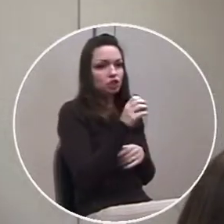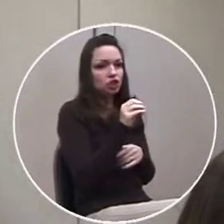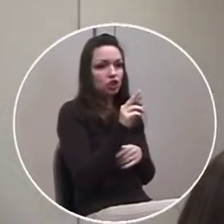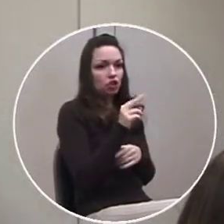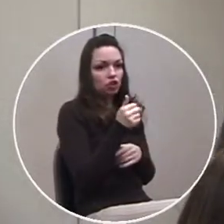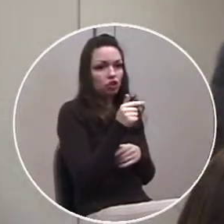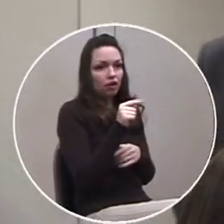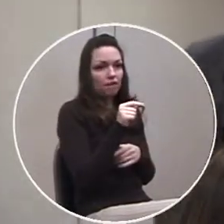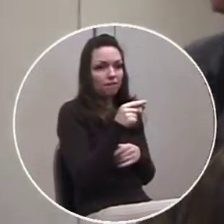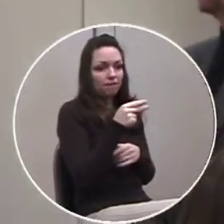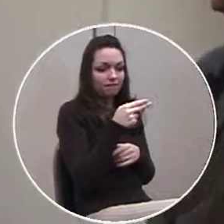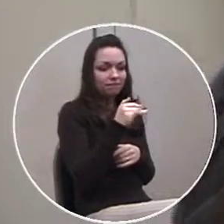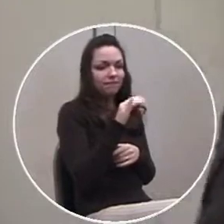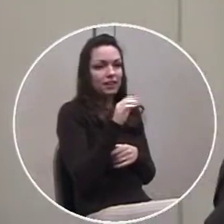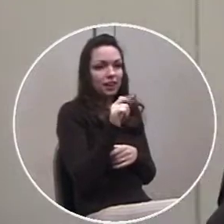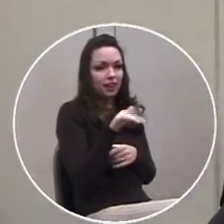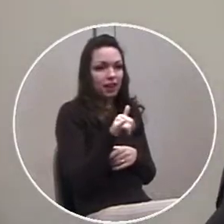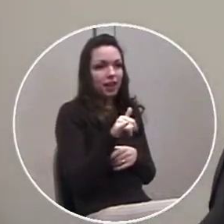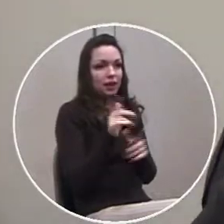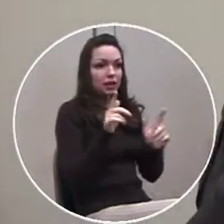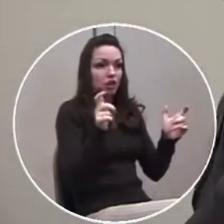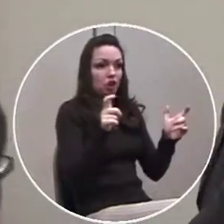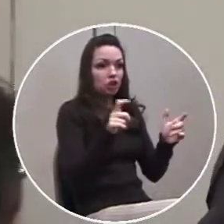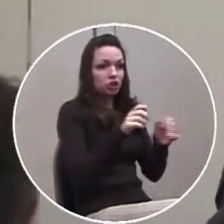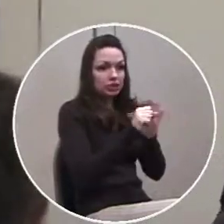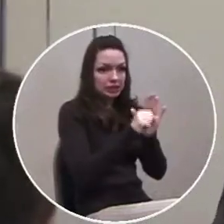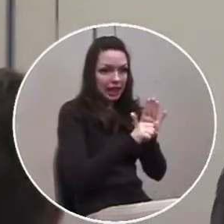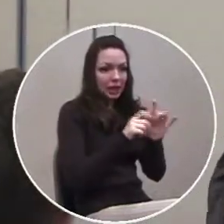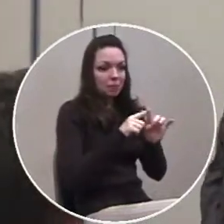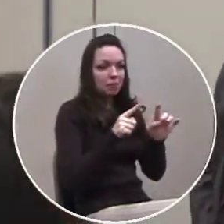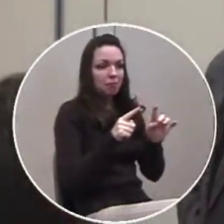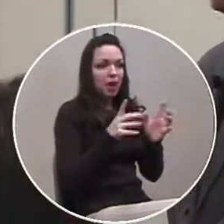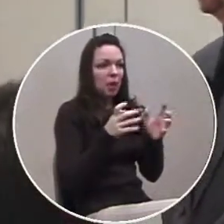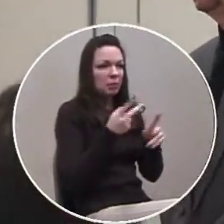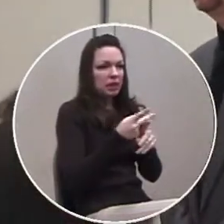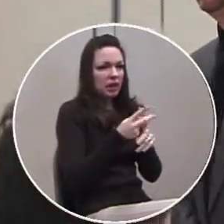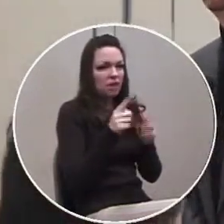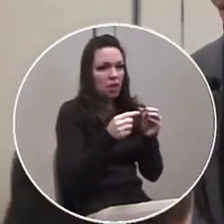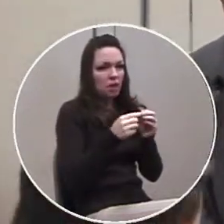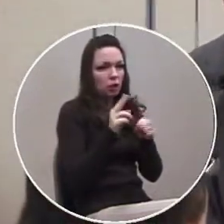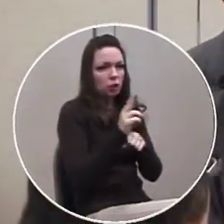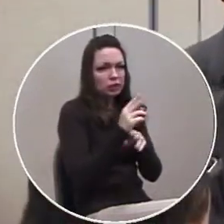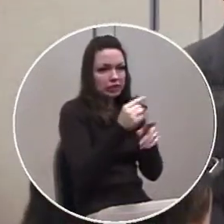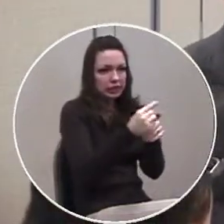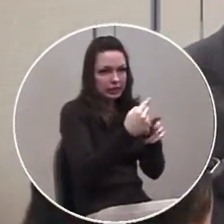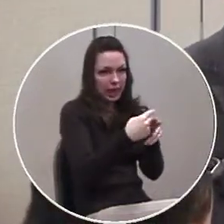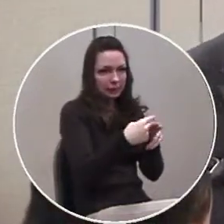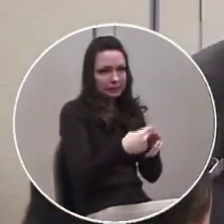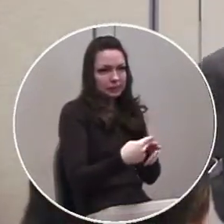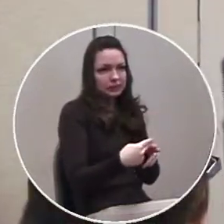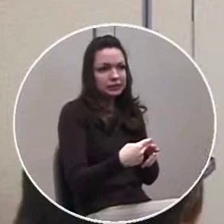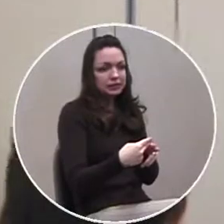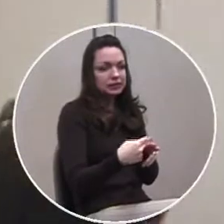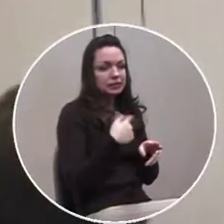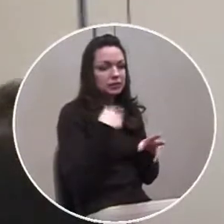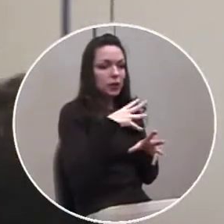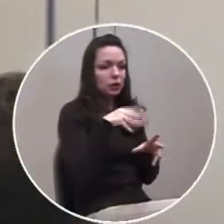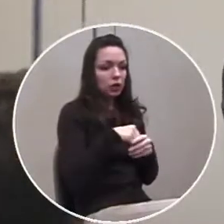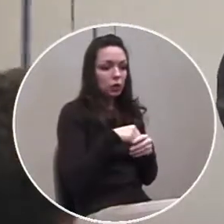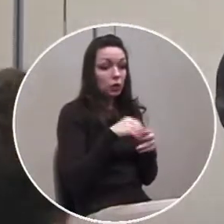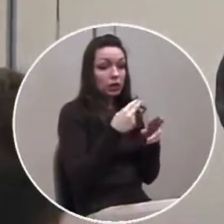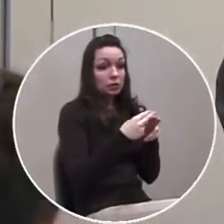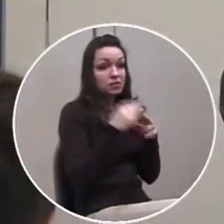community, and I want us to be very cautious about using names. And I would include in that names